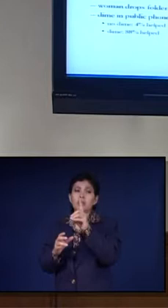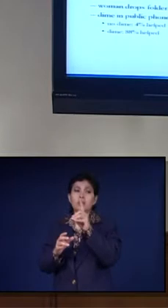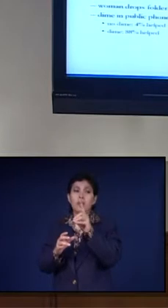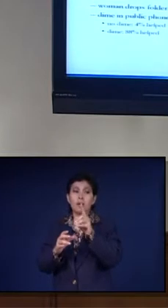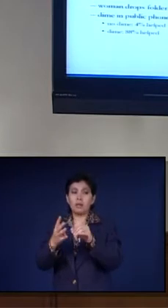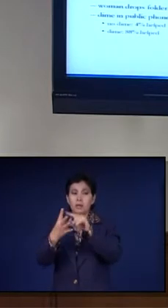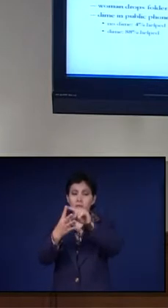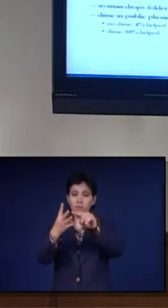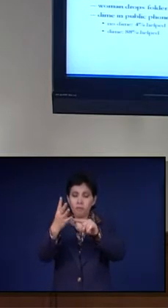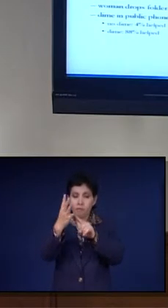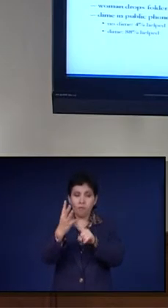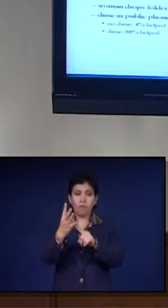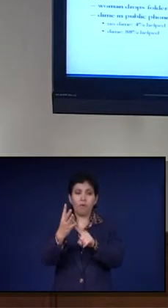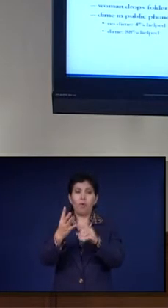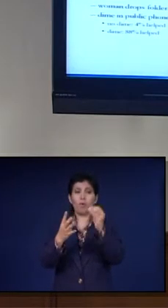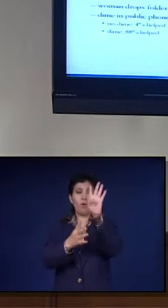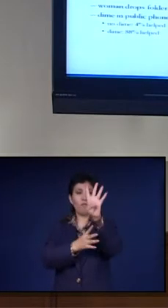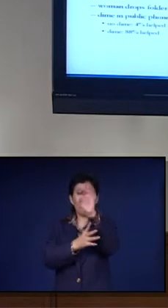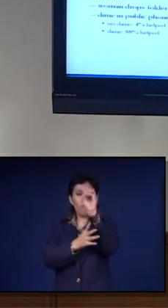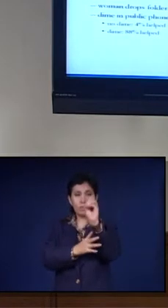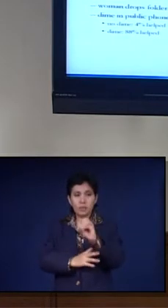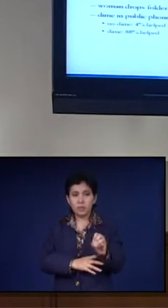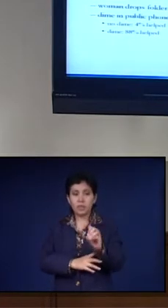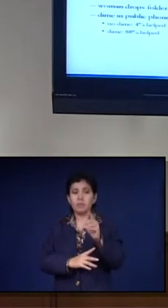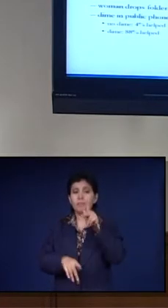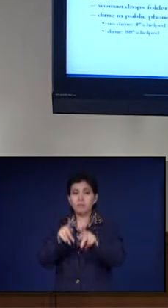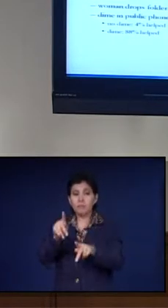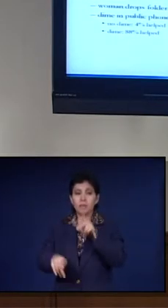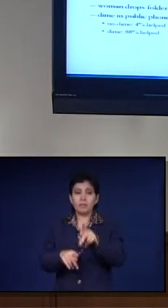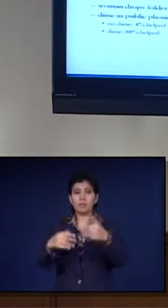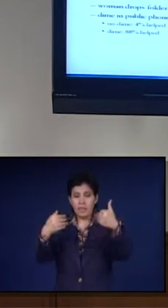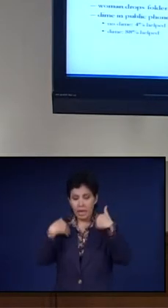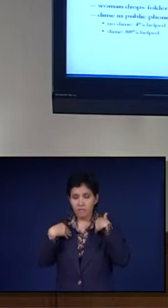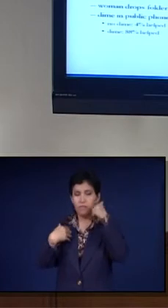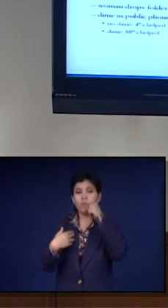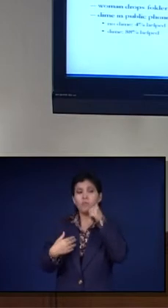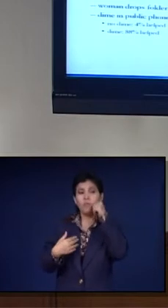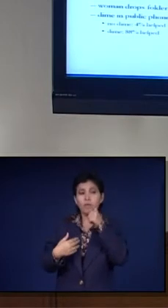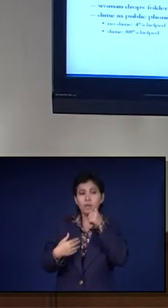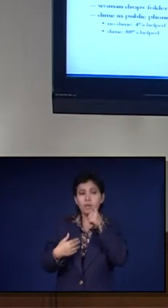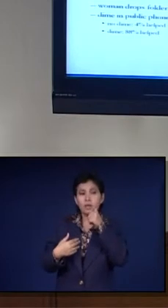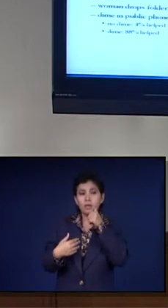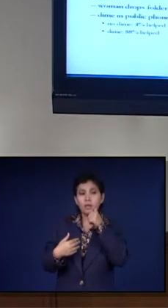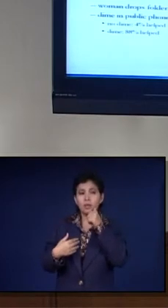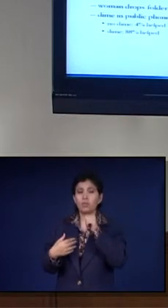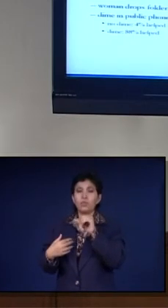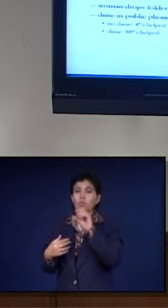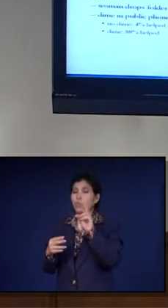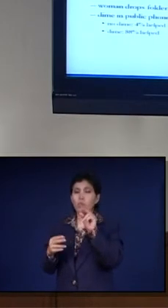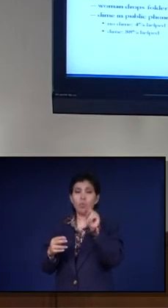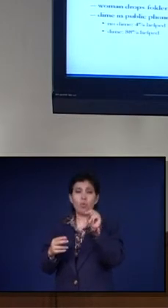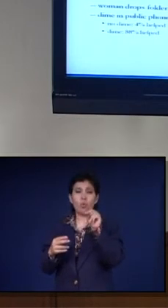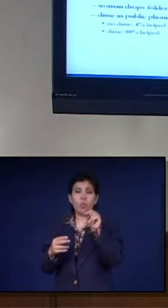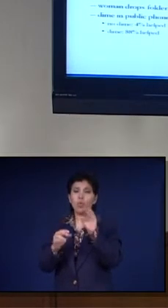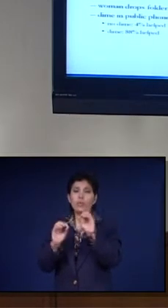4%, only 4% of the people, they help the woman when there's no dime. But in